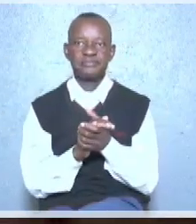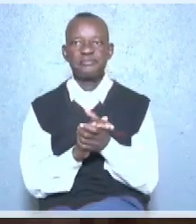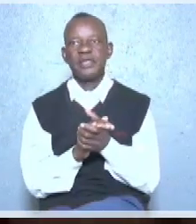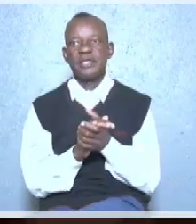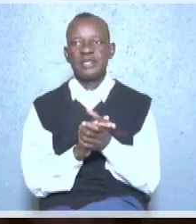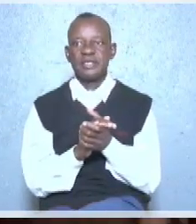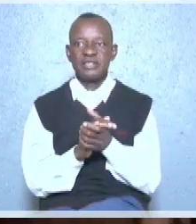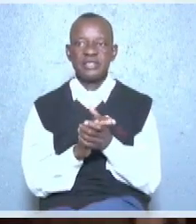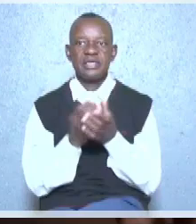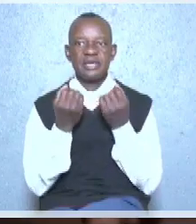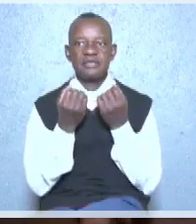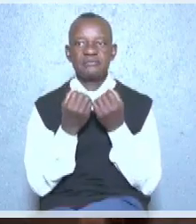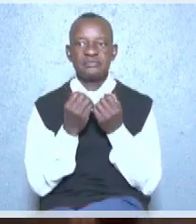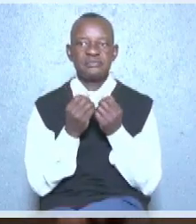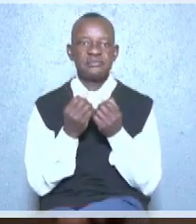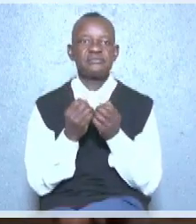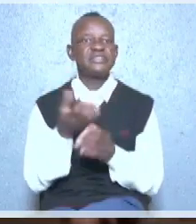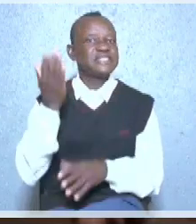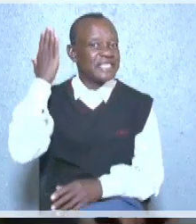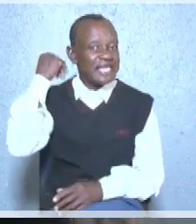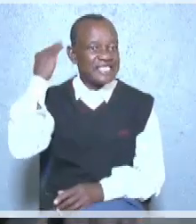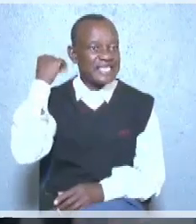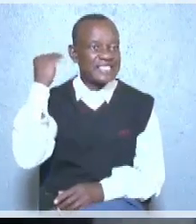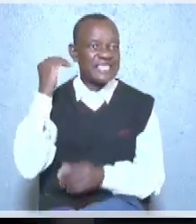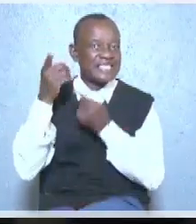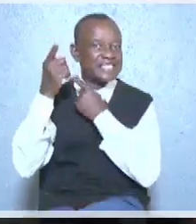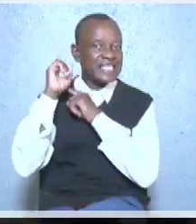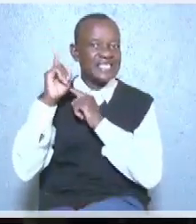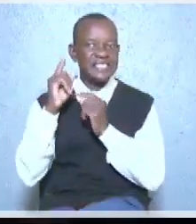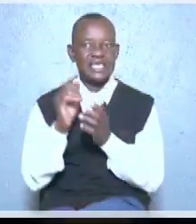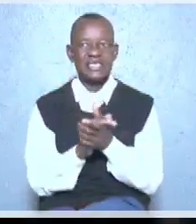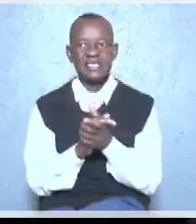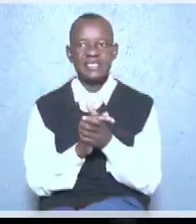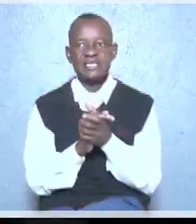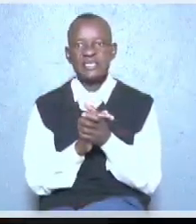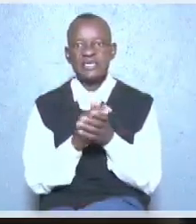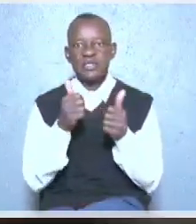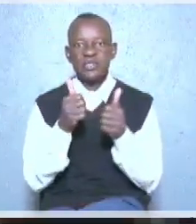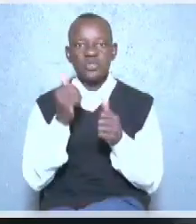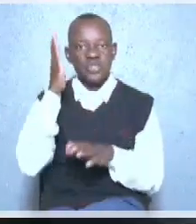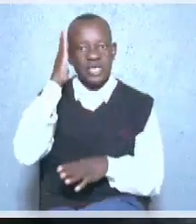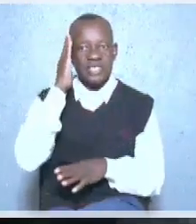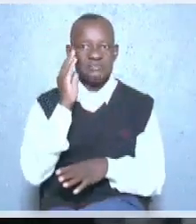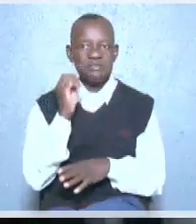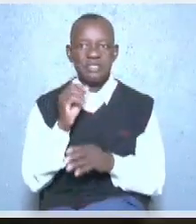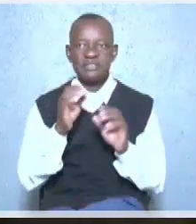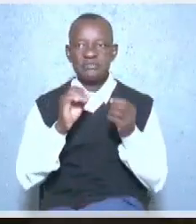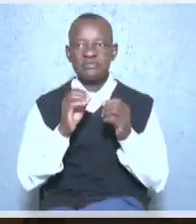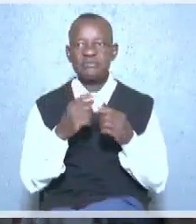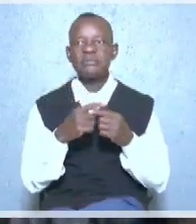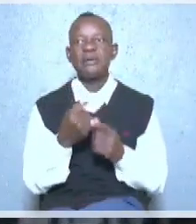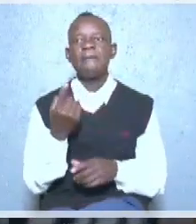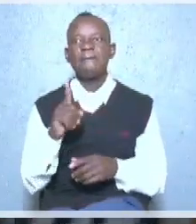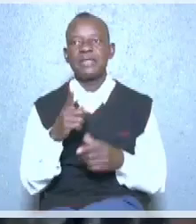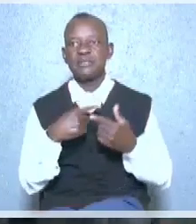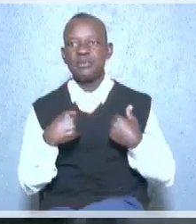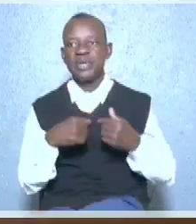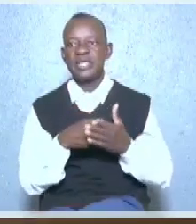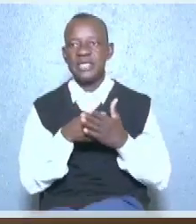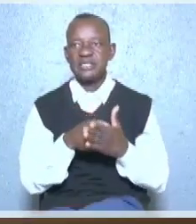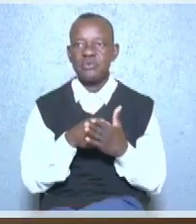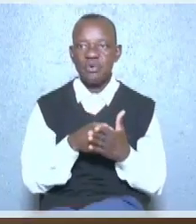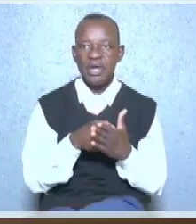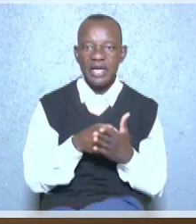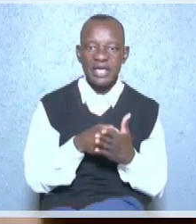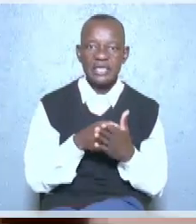experienced Namibians at that time. We were all doing what we could do. The executive producers like